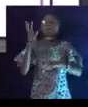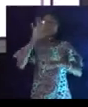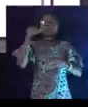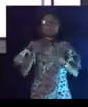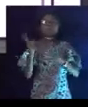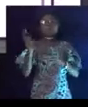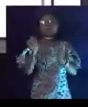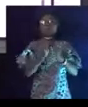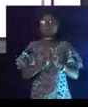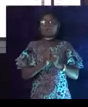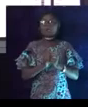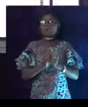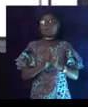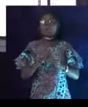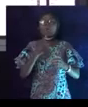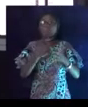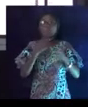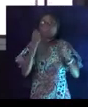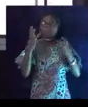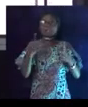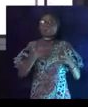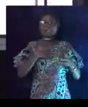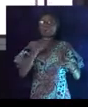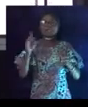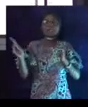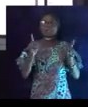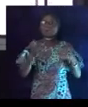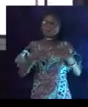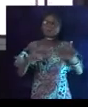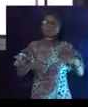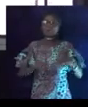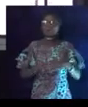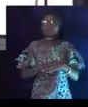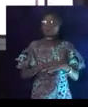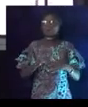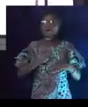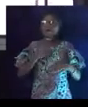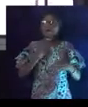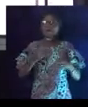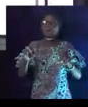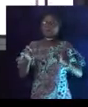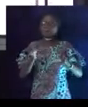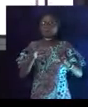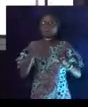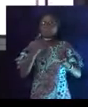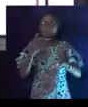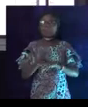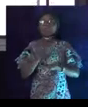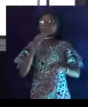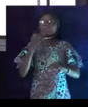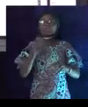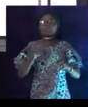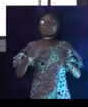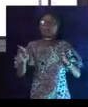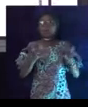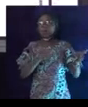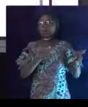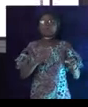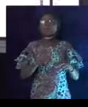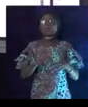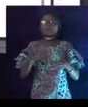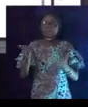subtract 32 from that first. And when I'm done, I will multiply by 5 all over 9. Now I want to